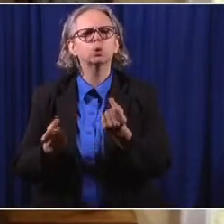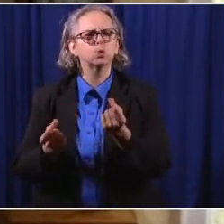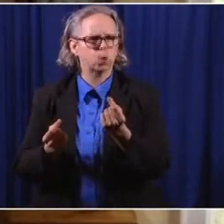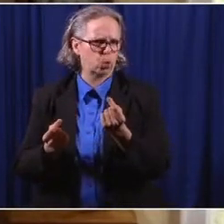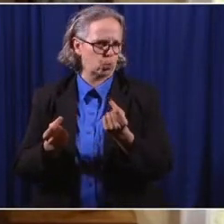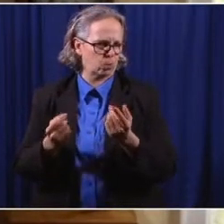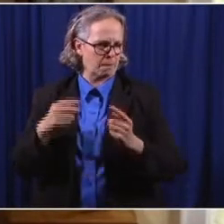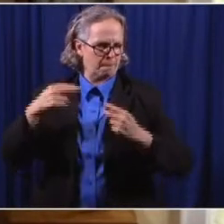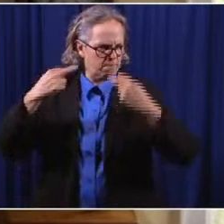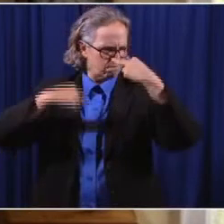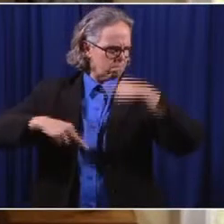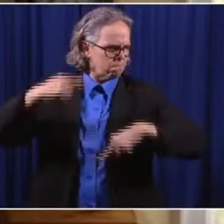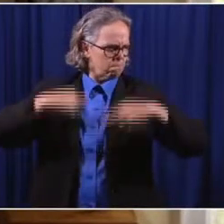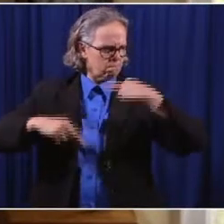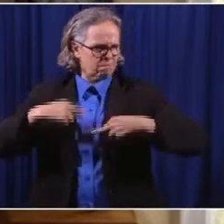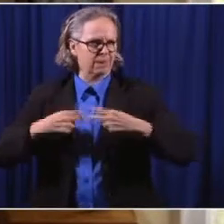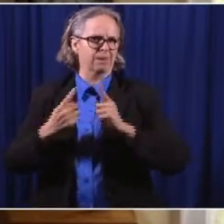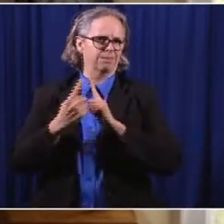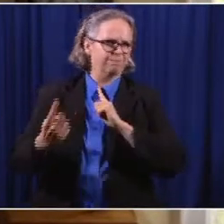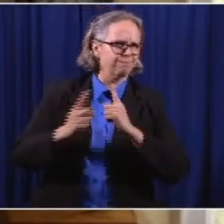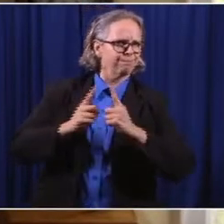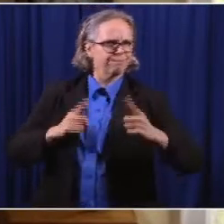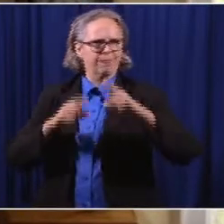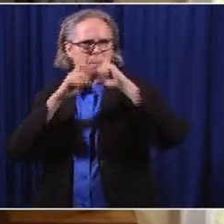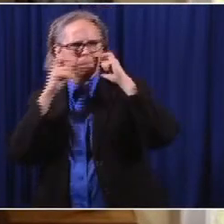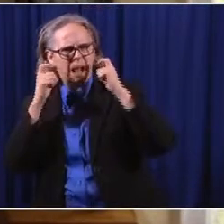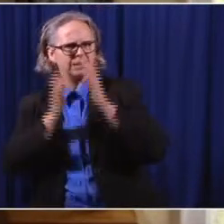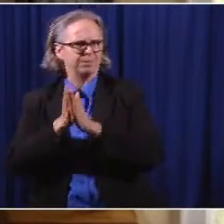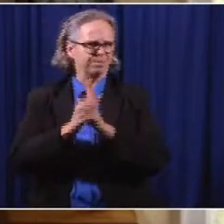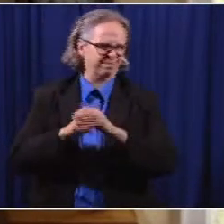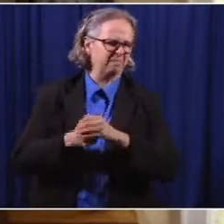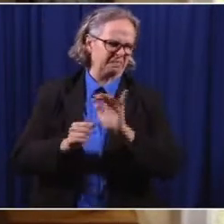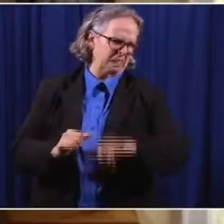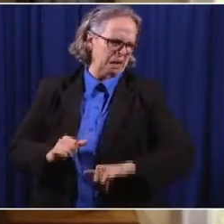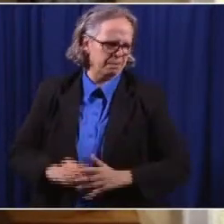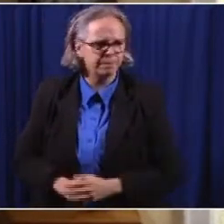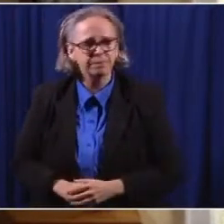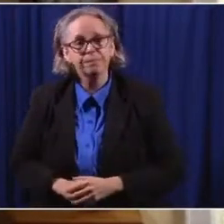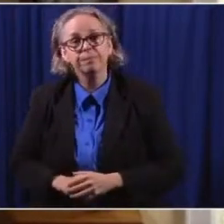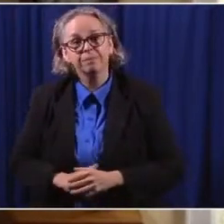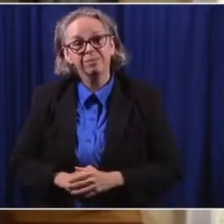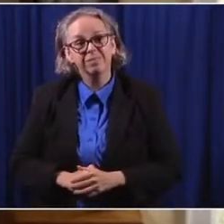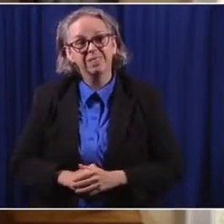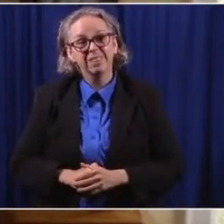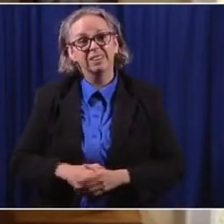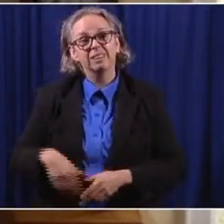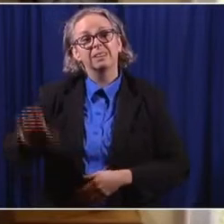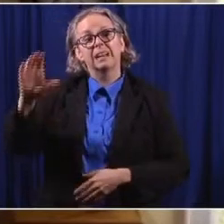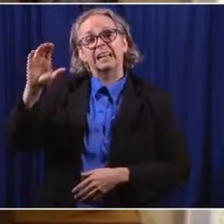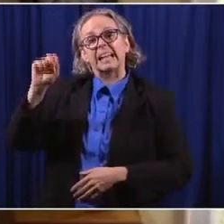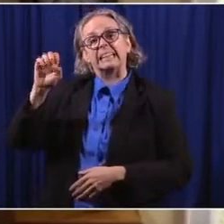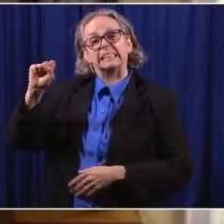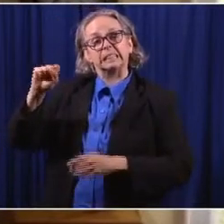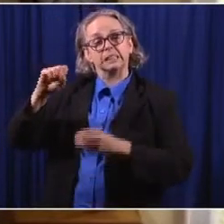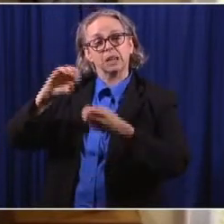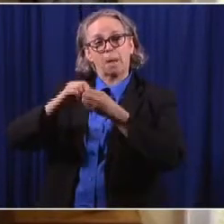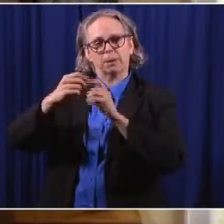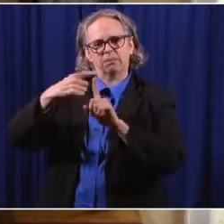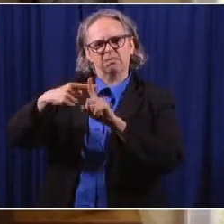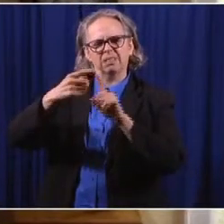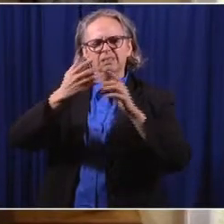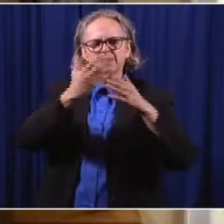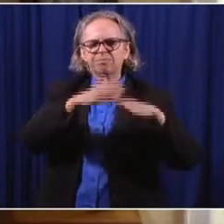Okay, let's look at, Eric, the case numbers by age. This is a